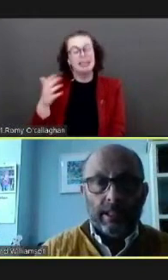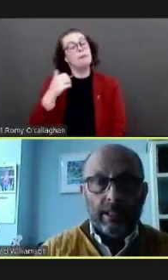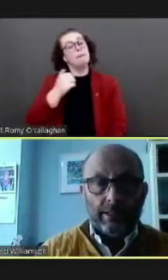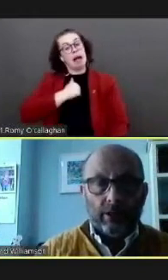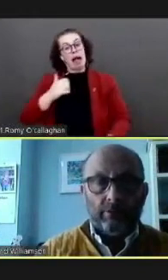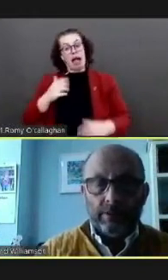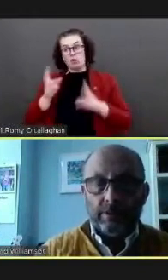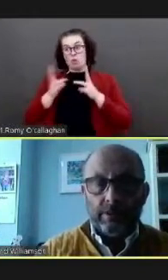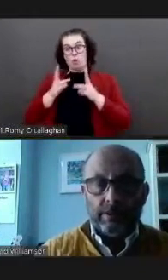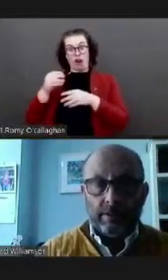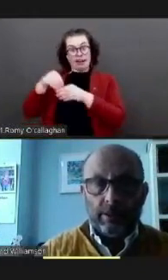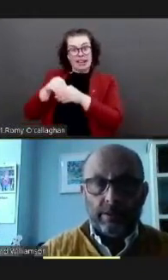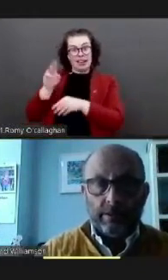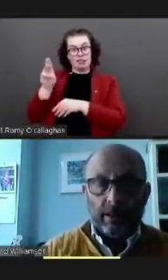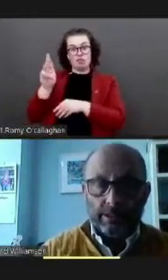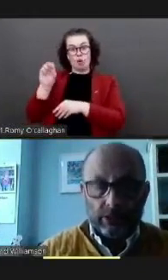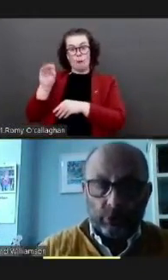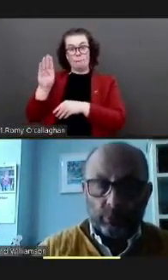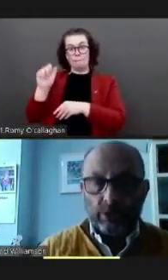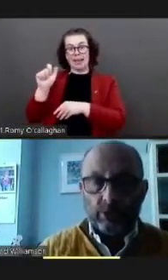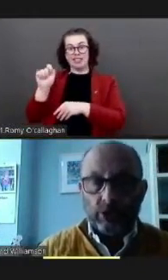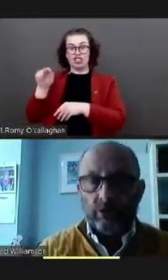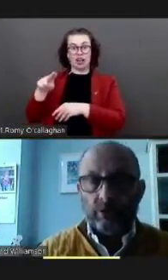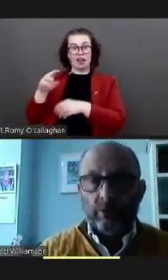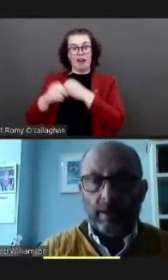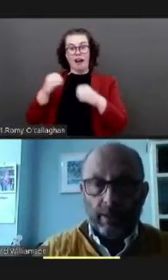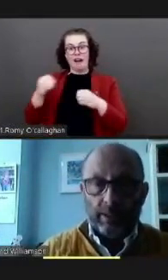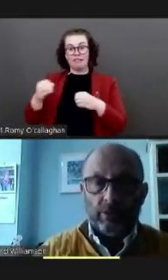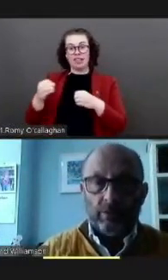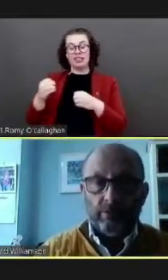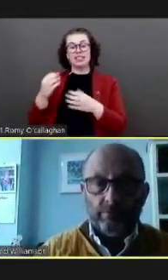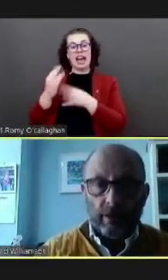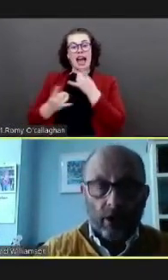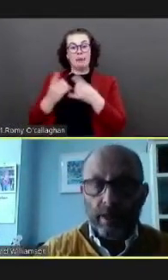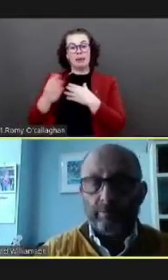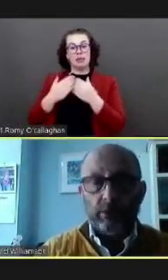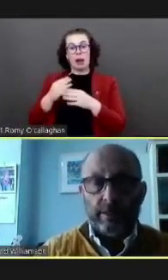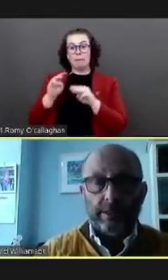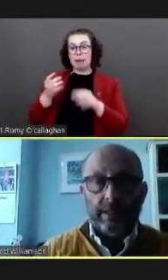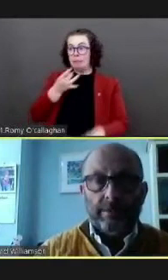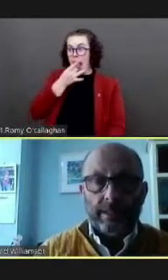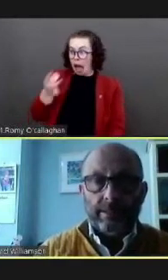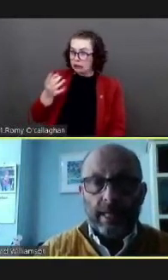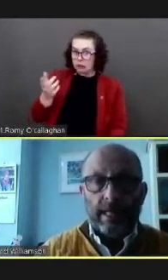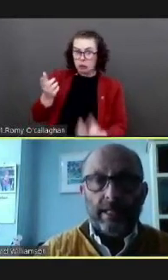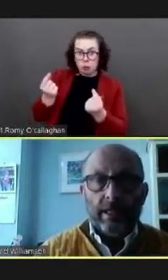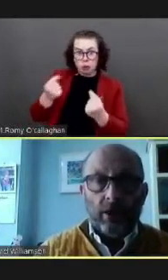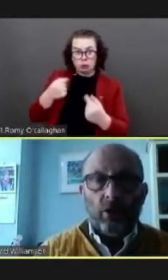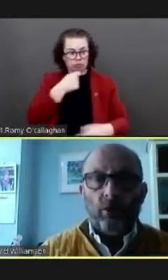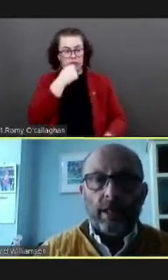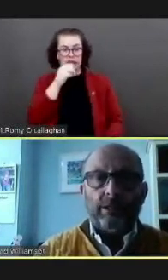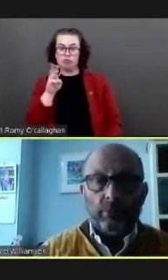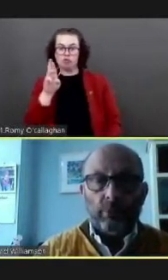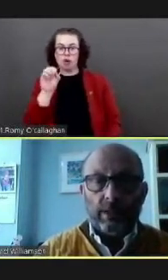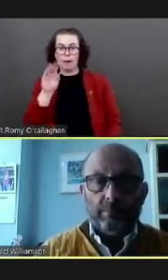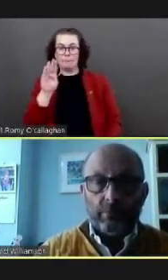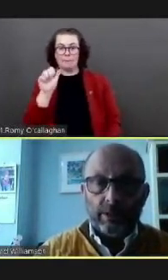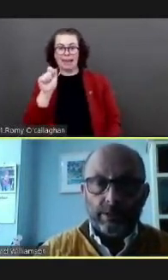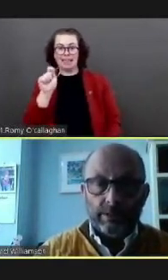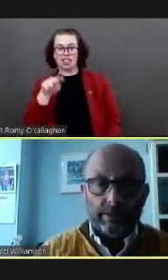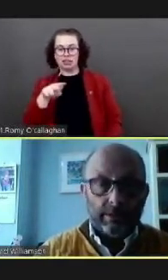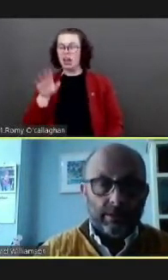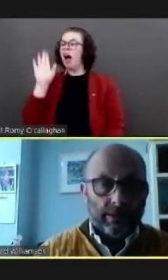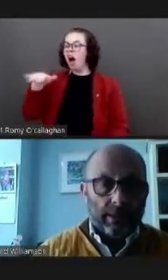service is often someone asks you what you do, and when you own up to it, they say, "All right, so you work